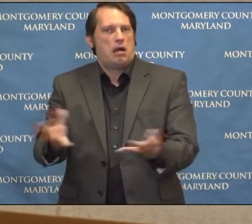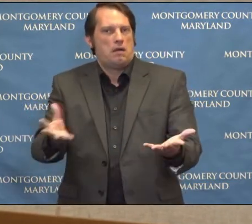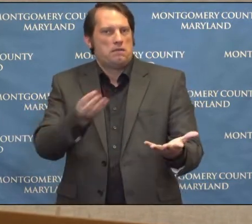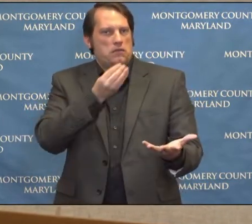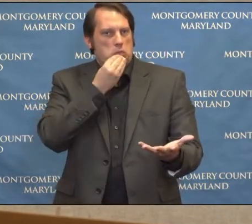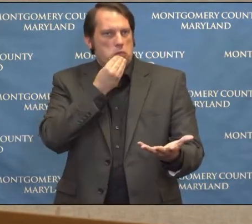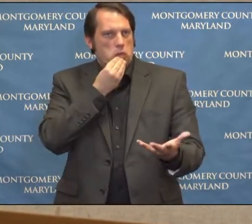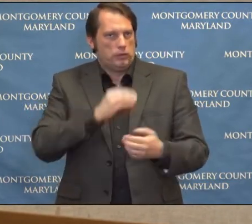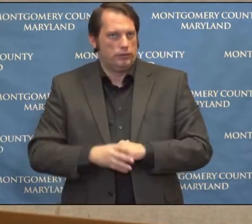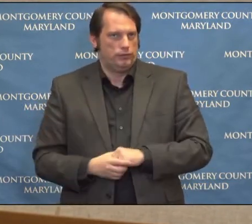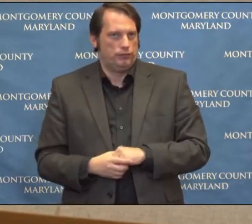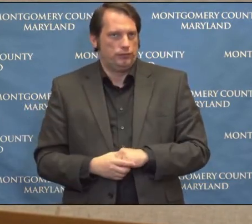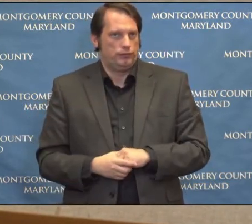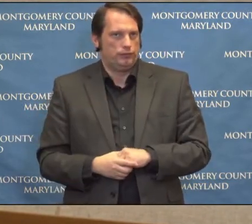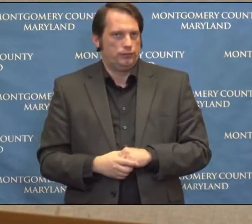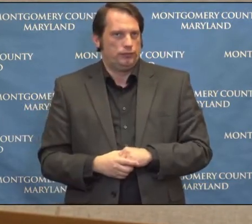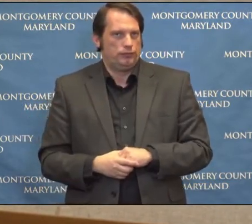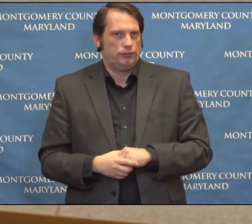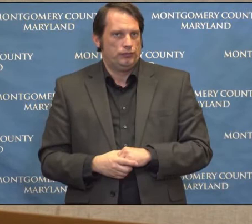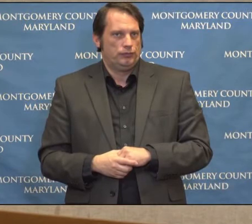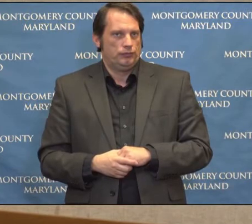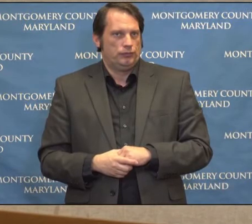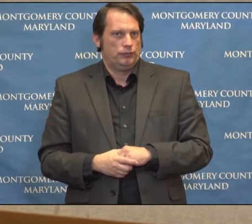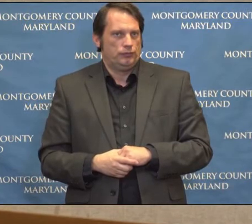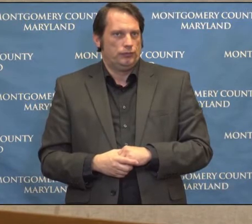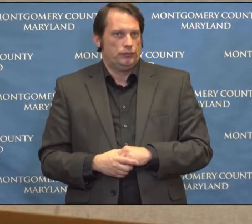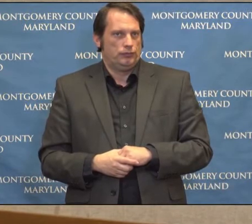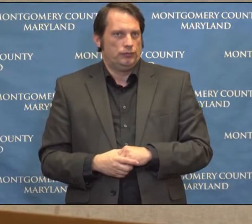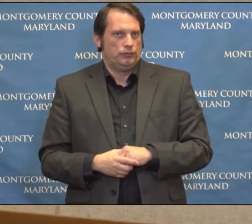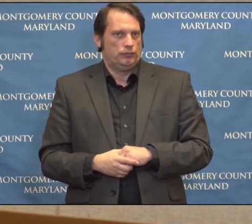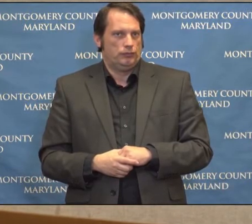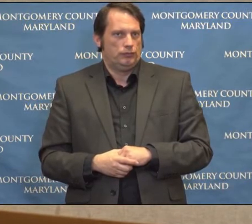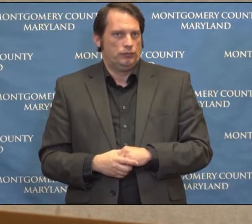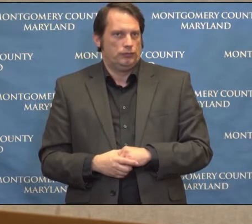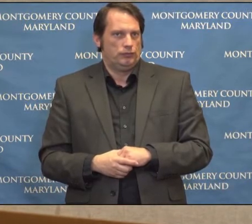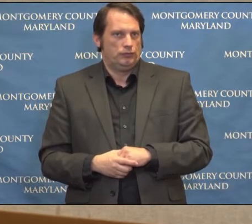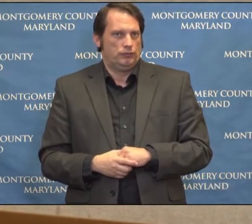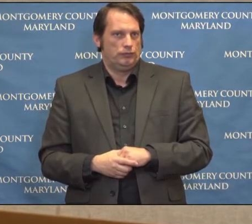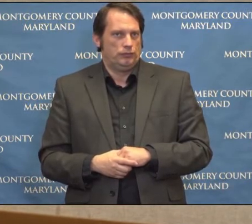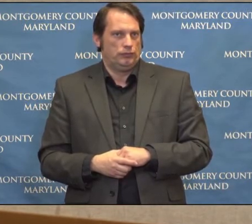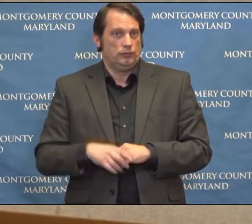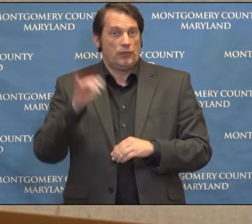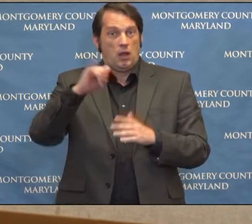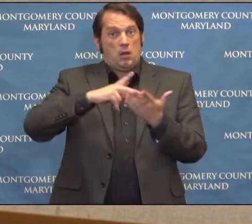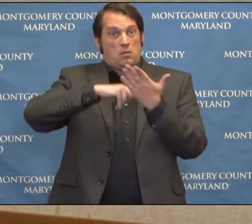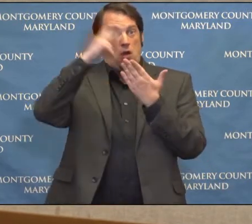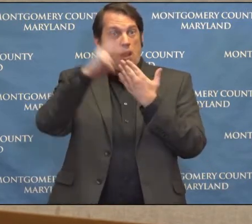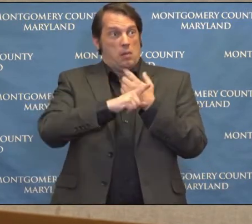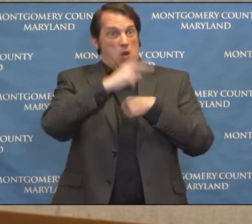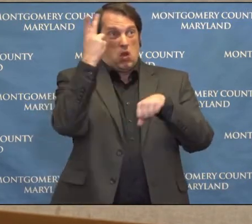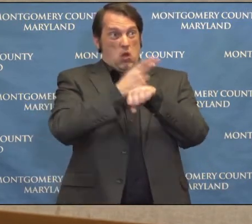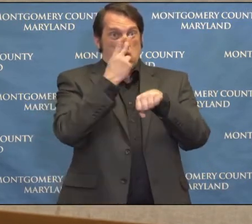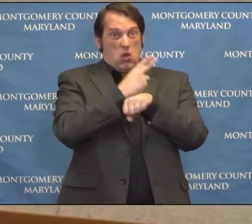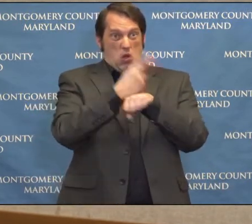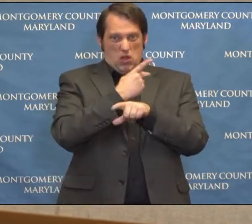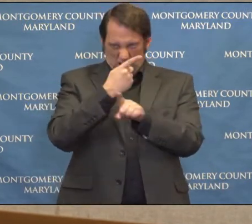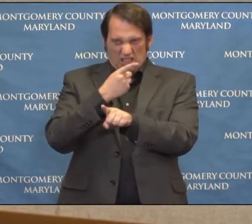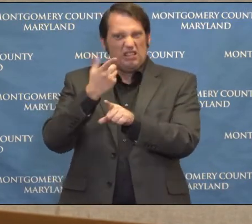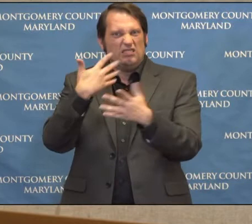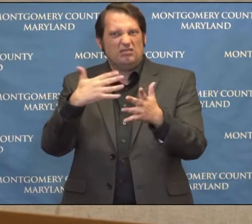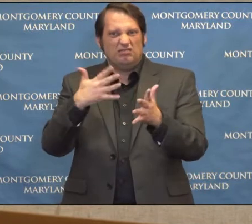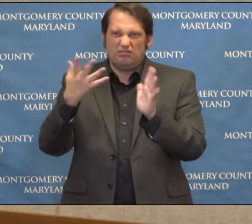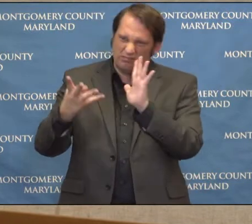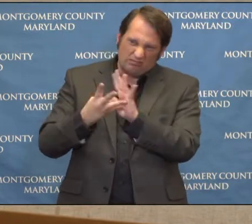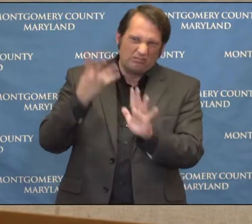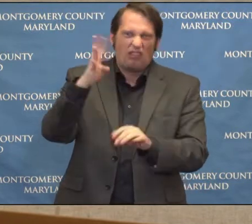program over the past month, and there's certainly anticipated that that will continue to grow. For grocery assistance, the villages and